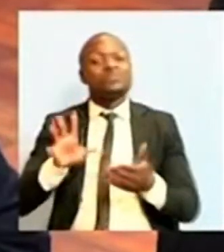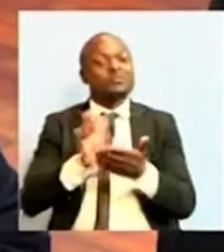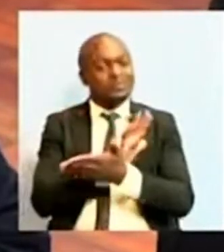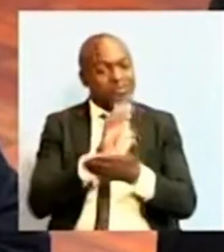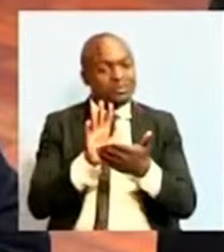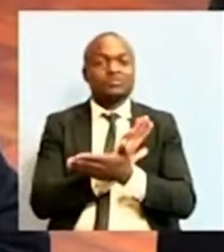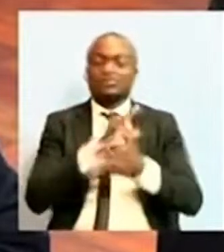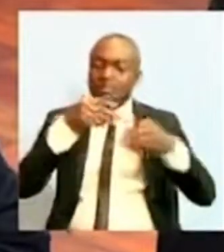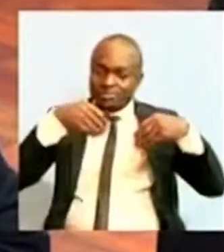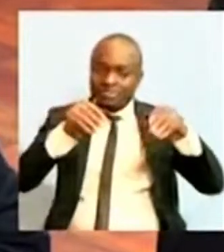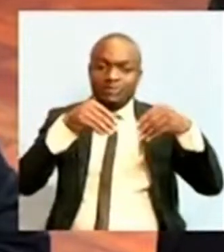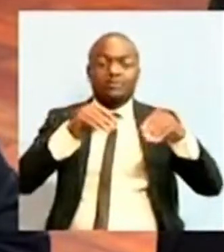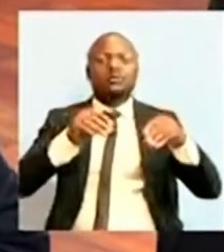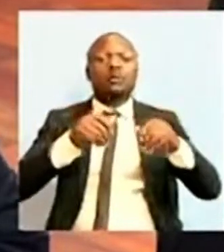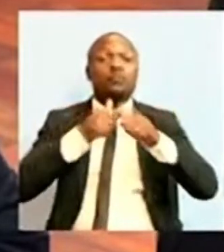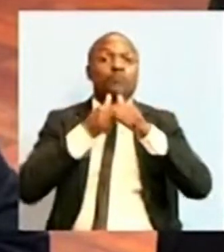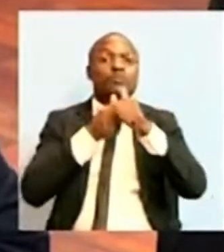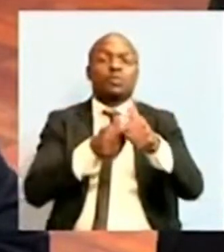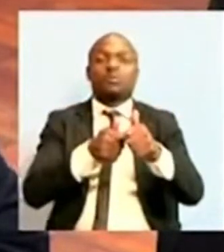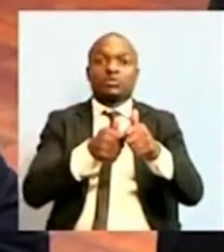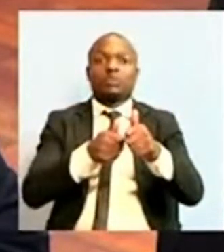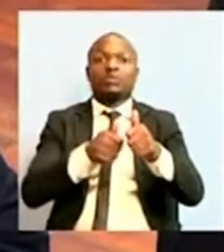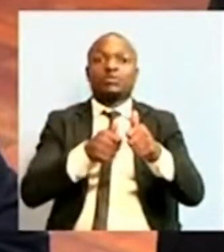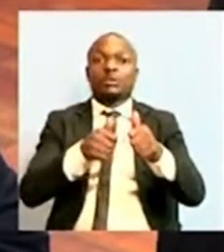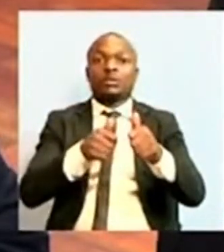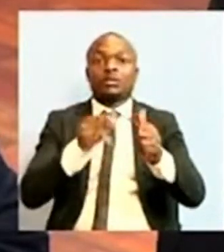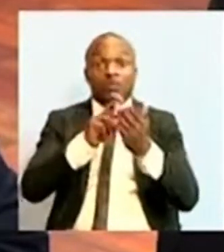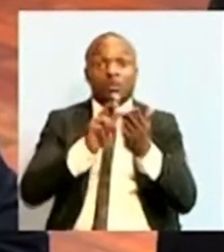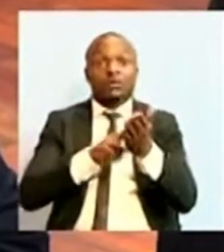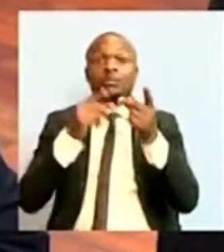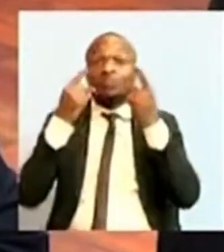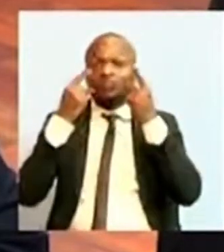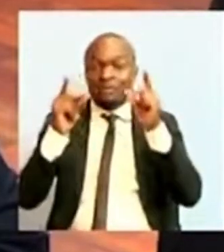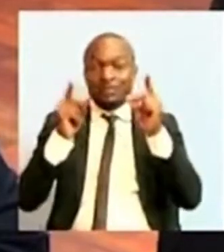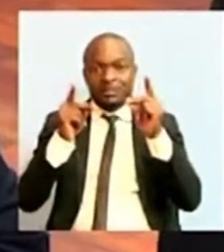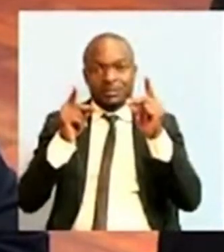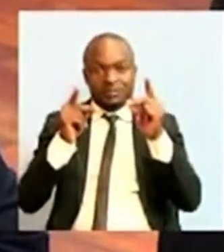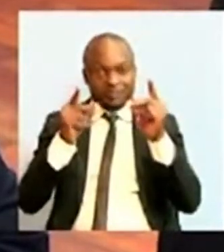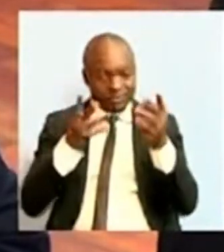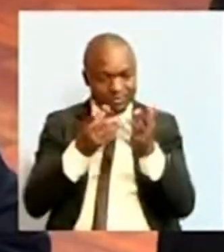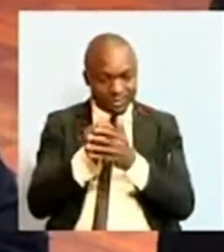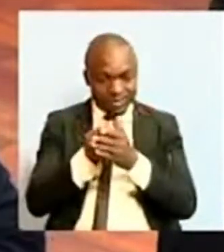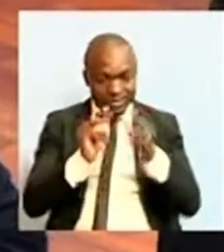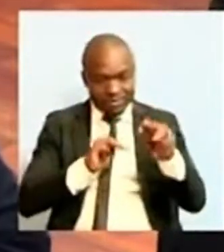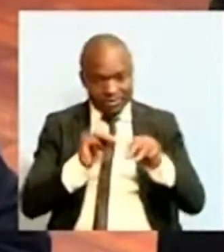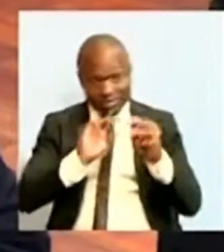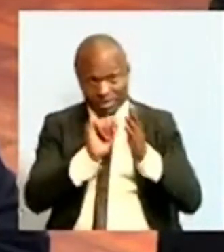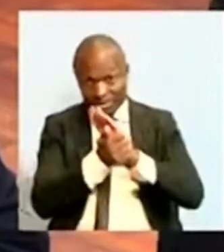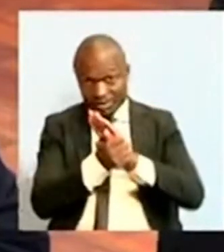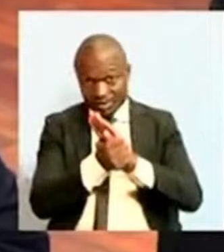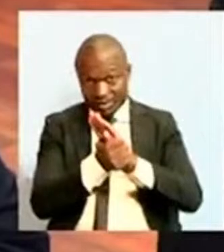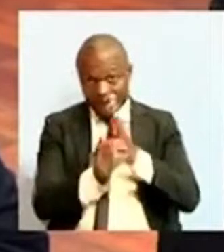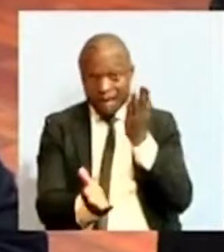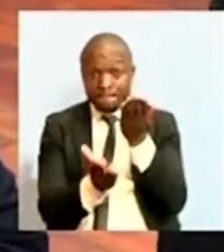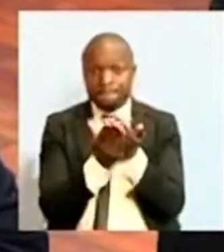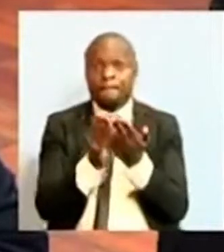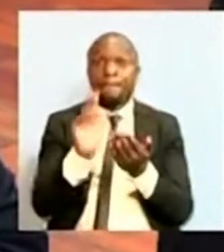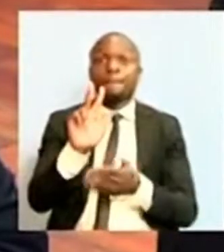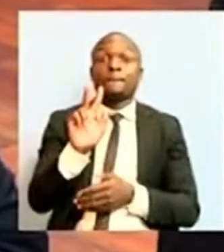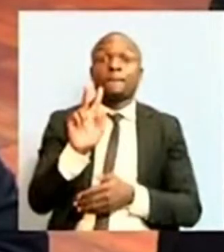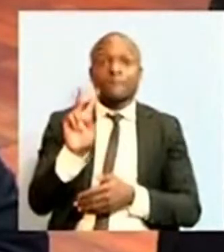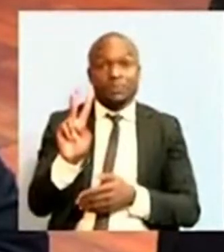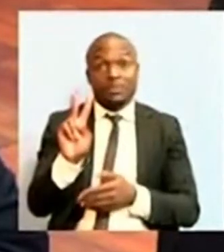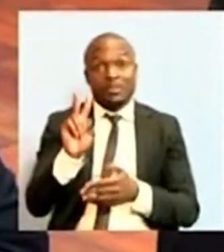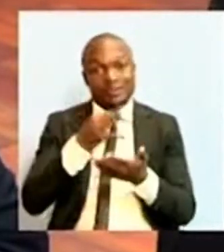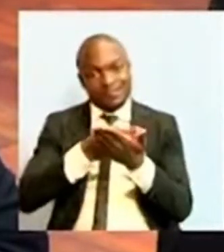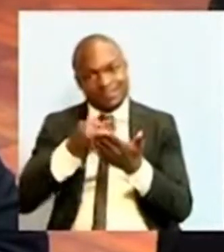expeditiously disposed in line with the Public Finance Management Act. Appendix 32, Chair, is